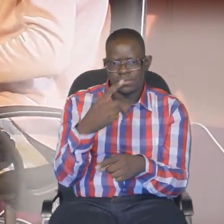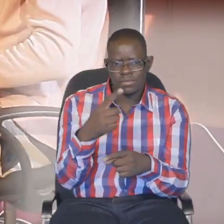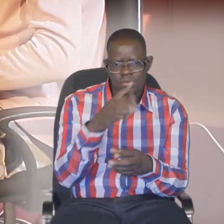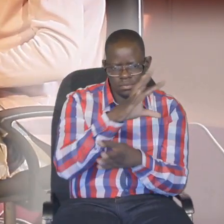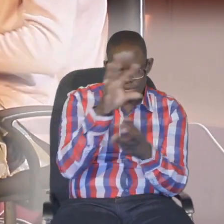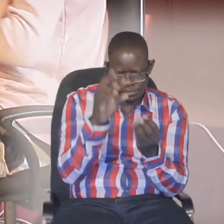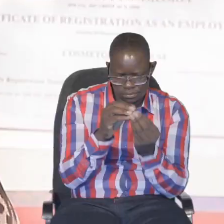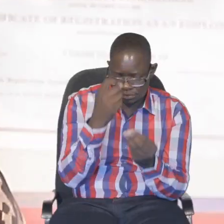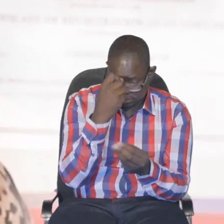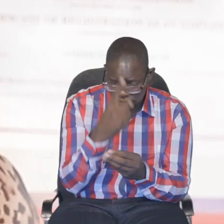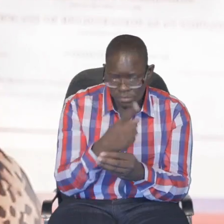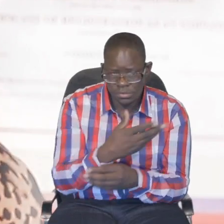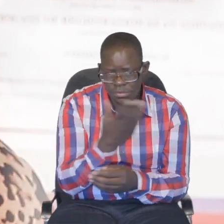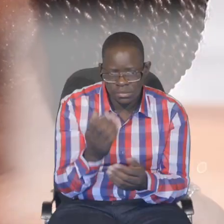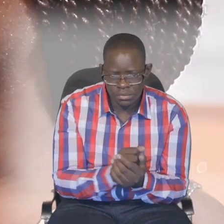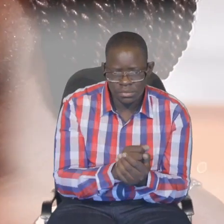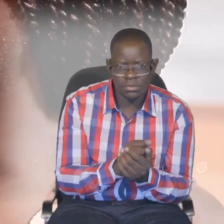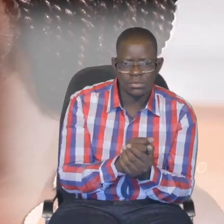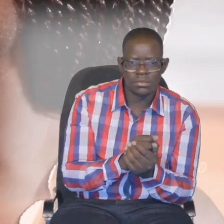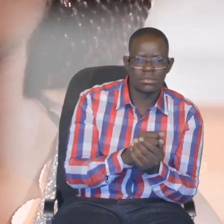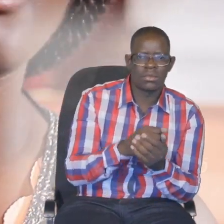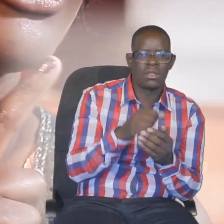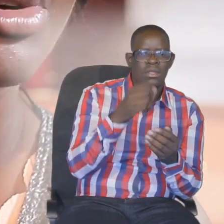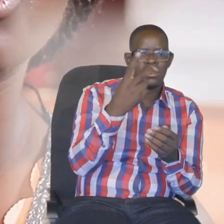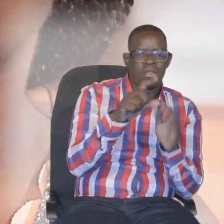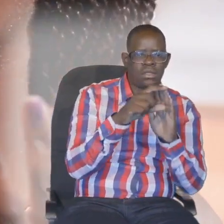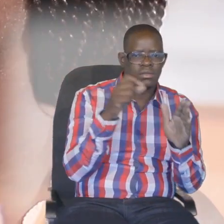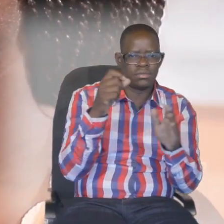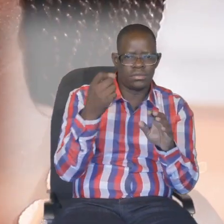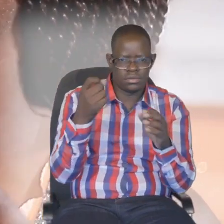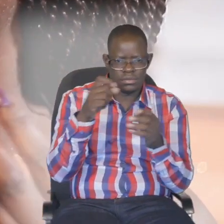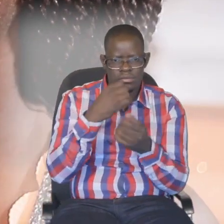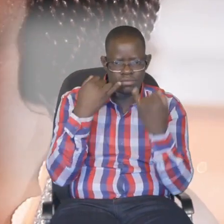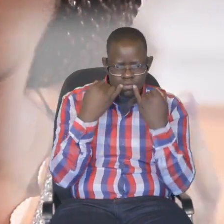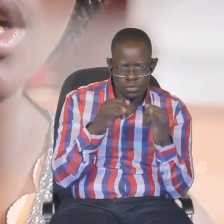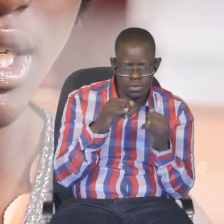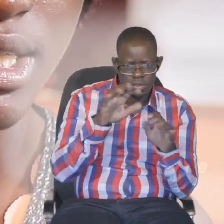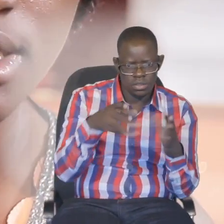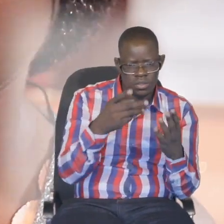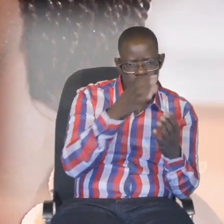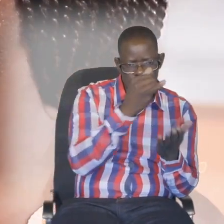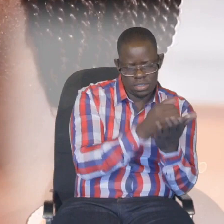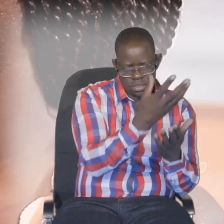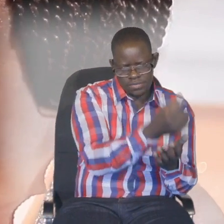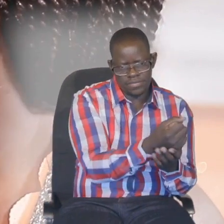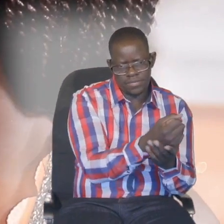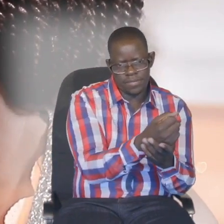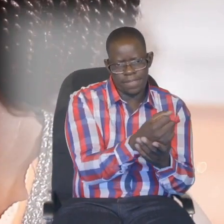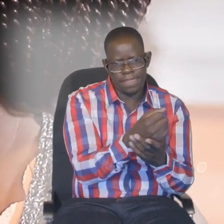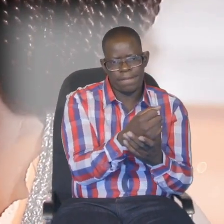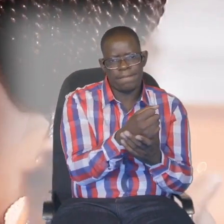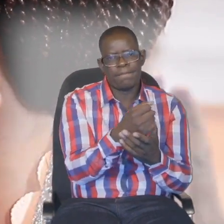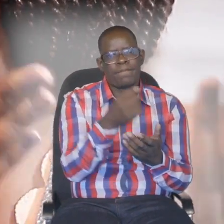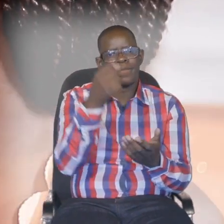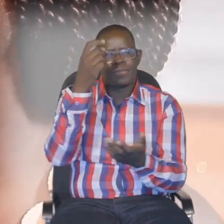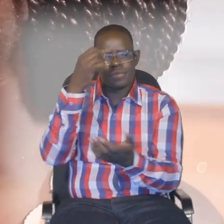to see if we all understand. The creditors control account is normally drawn to give a summary of the entries for all creditors. All the entries